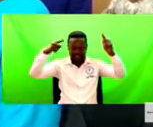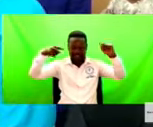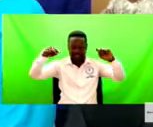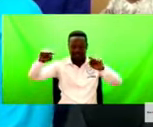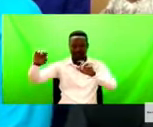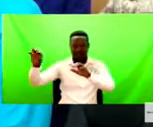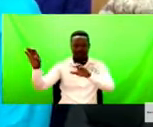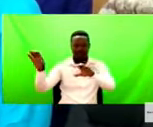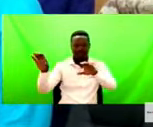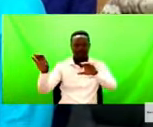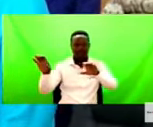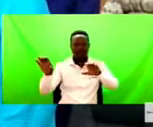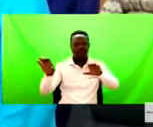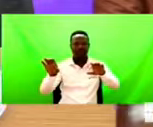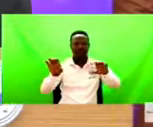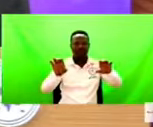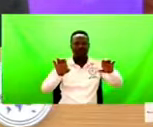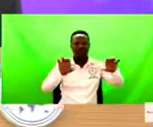achieved.